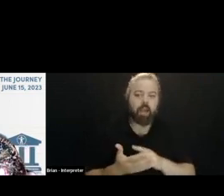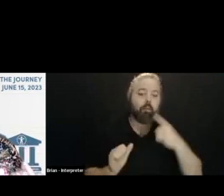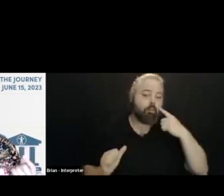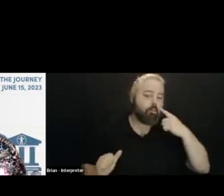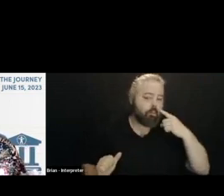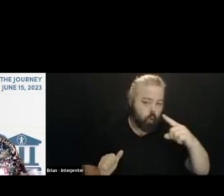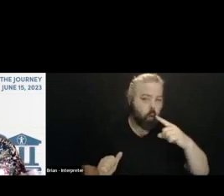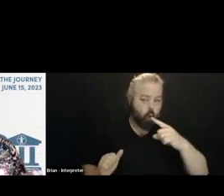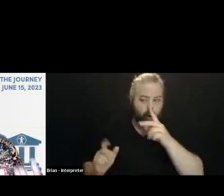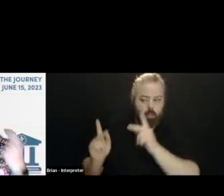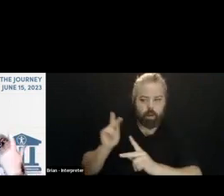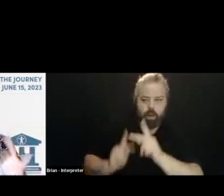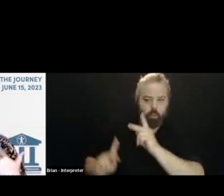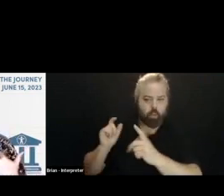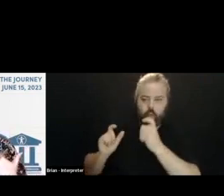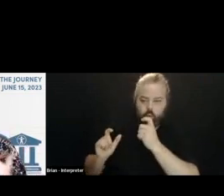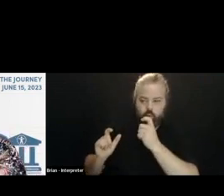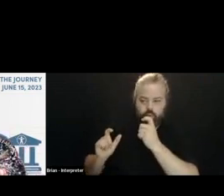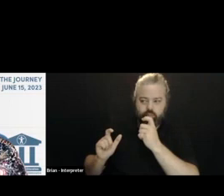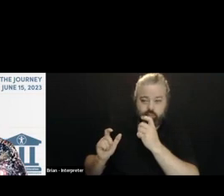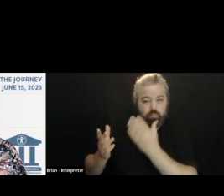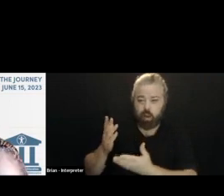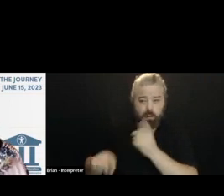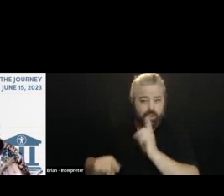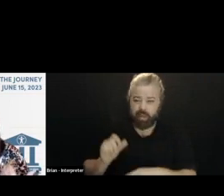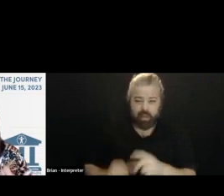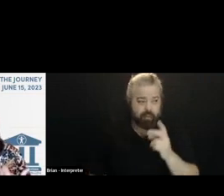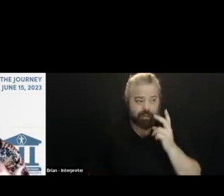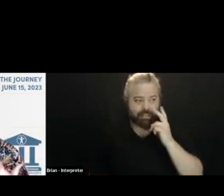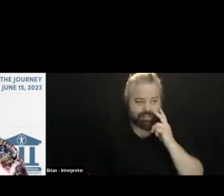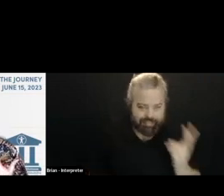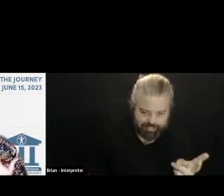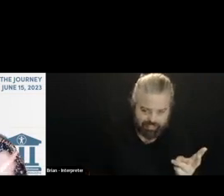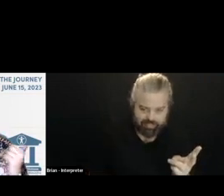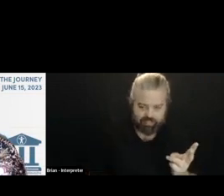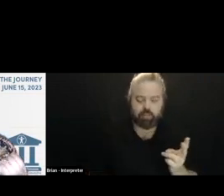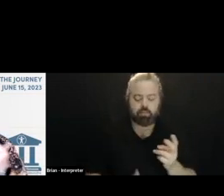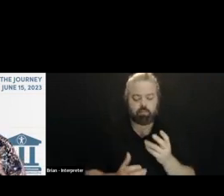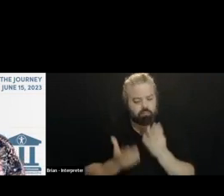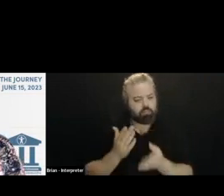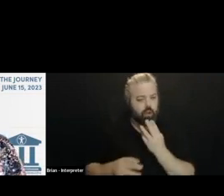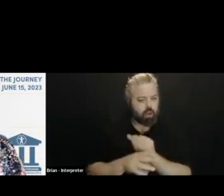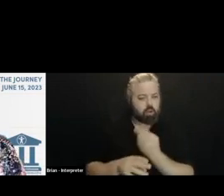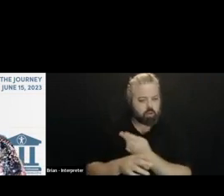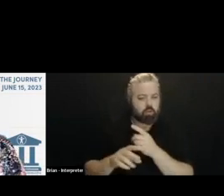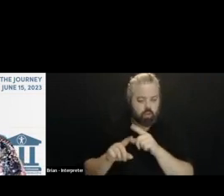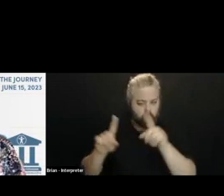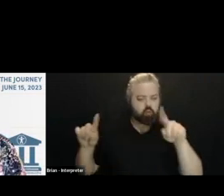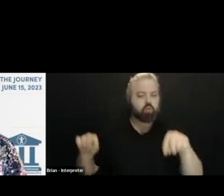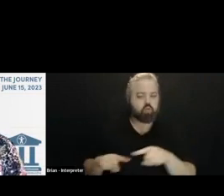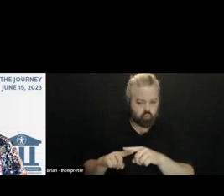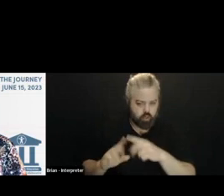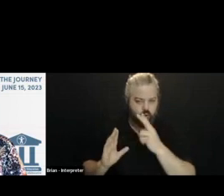probably can't see it, right? They're going to probably be relying on a screen reader or some other assistive technology. But for the sighted